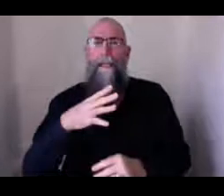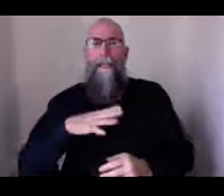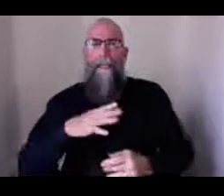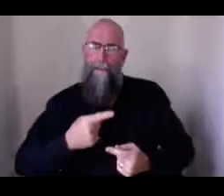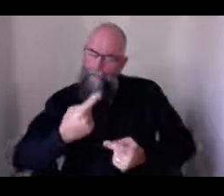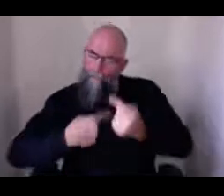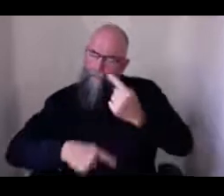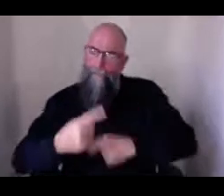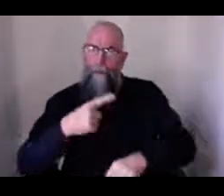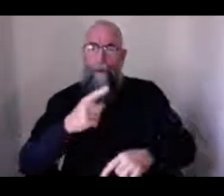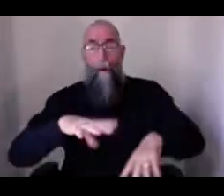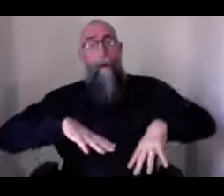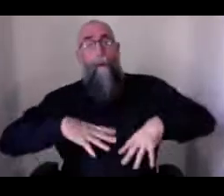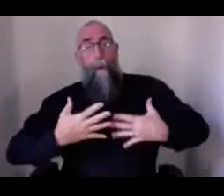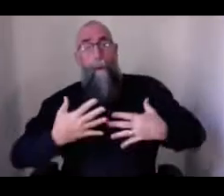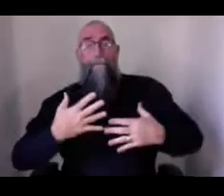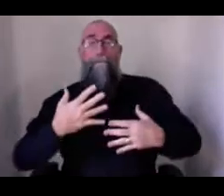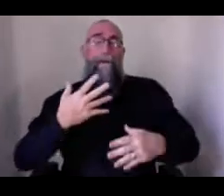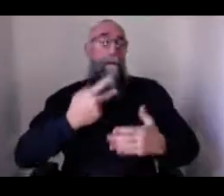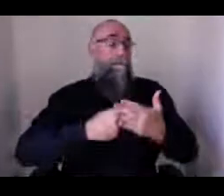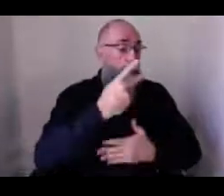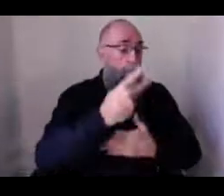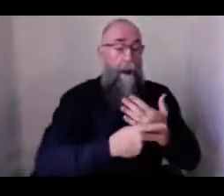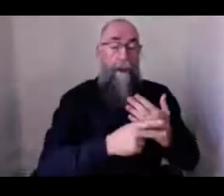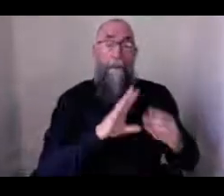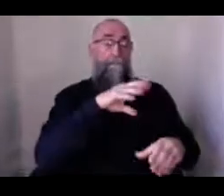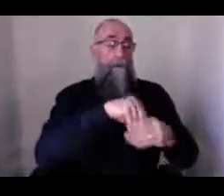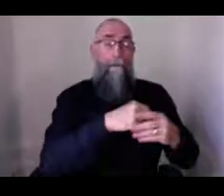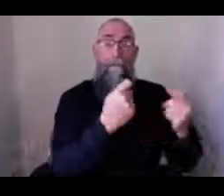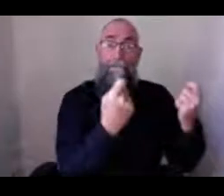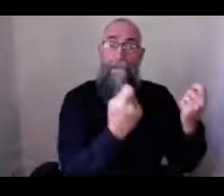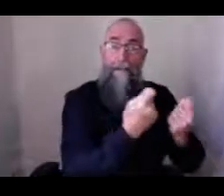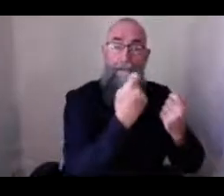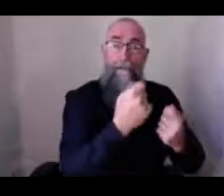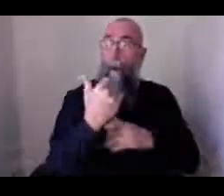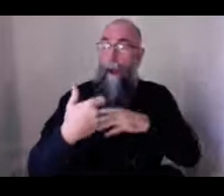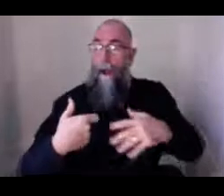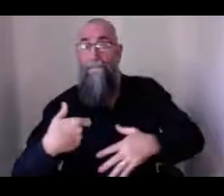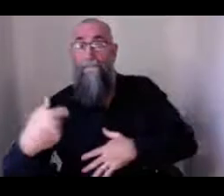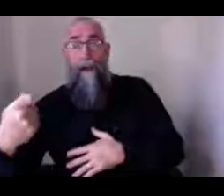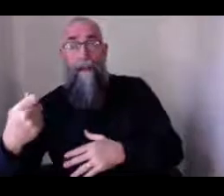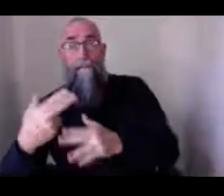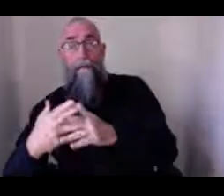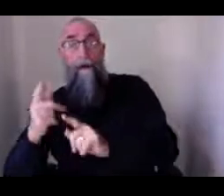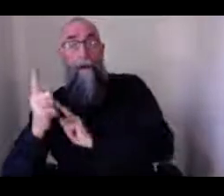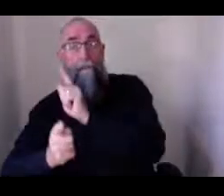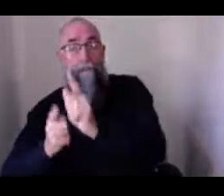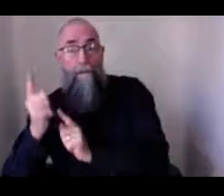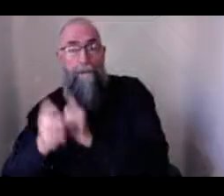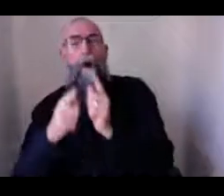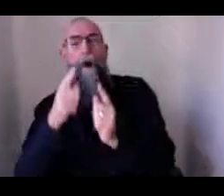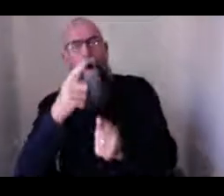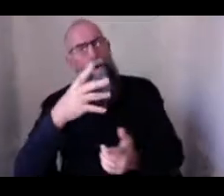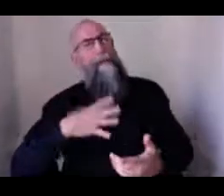programmed in a festival or you've been invited to a conference or anything like that, you kind of want to be able to provide the